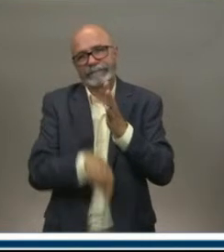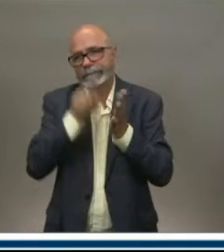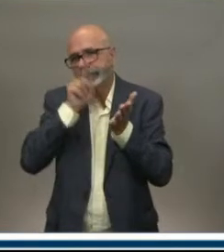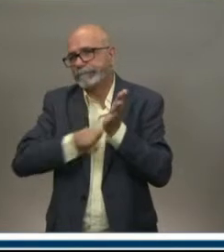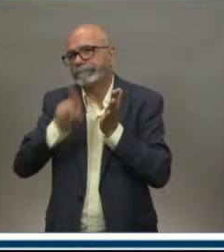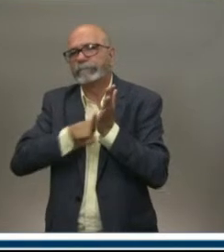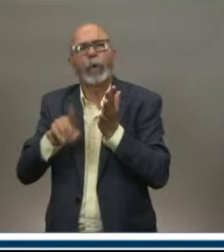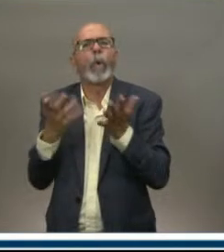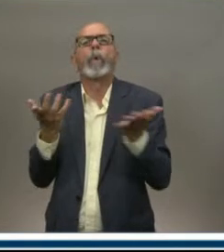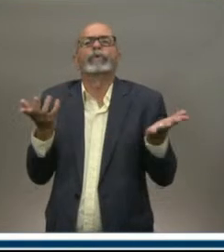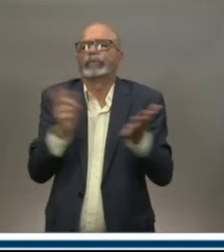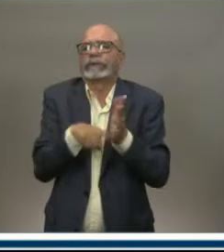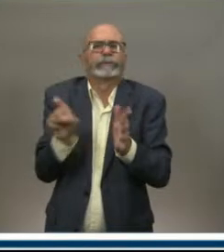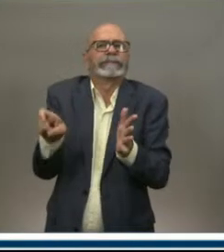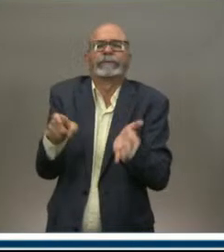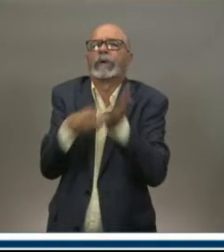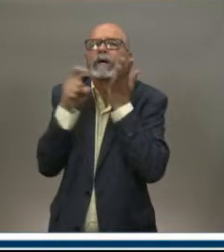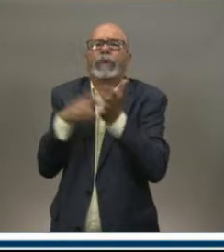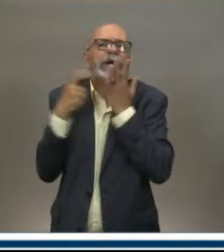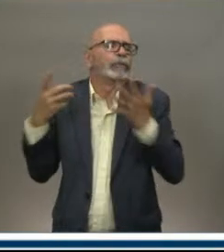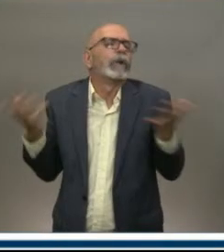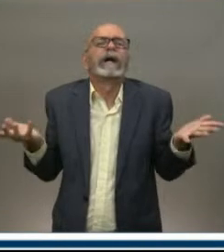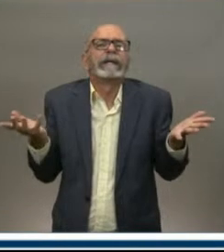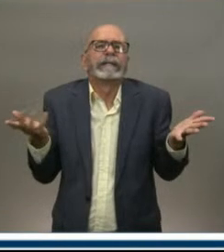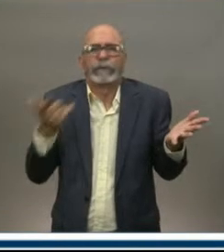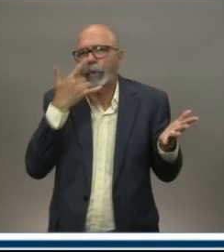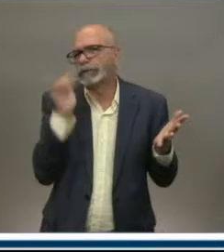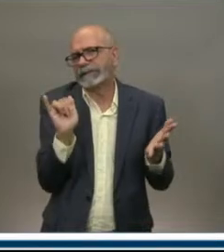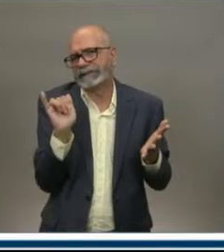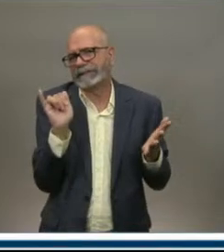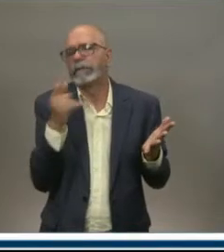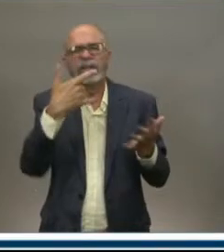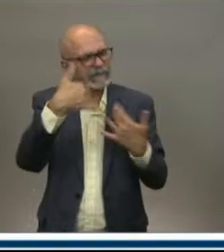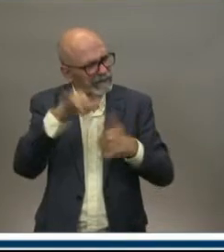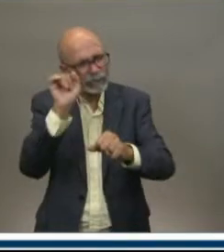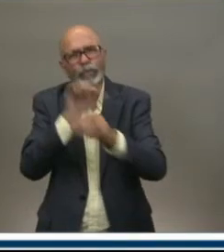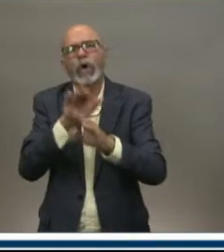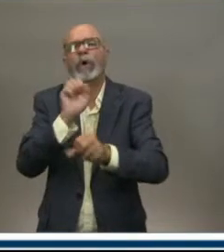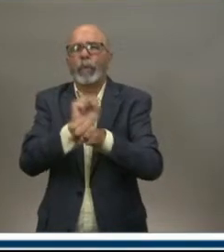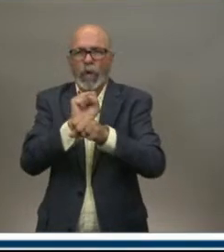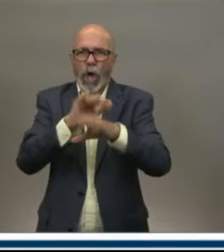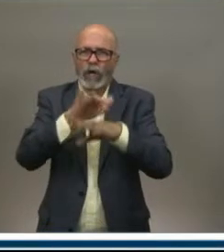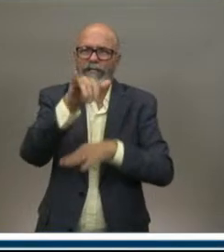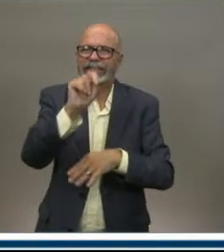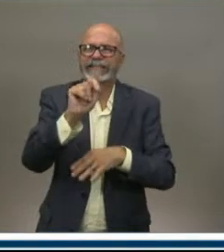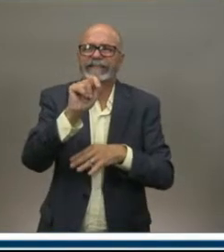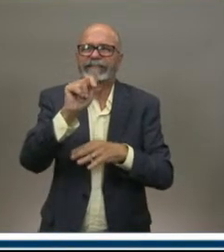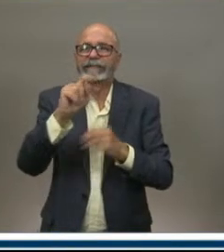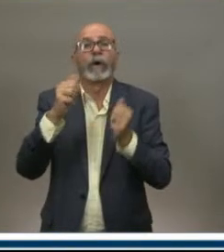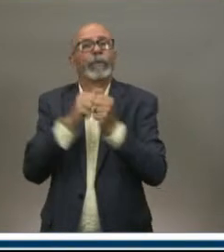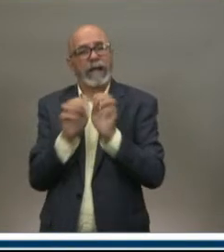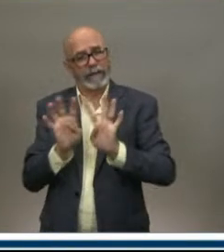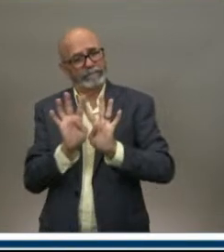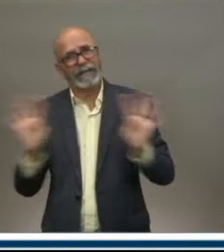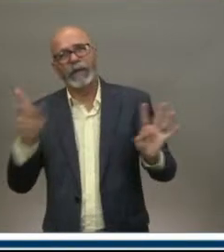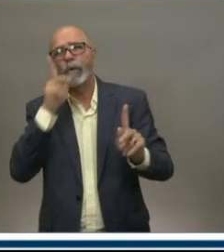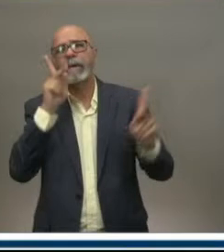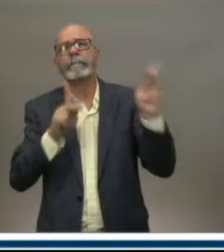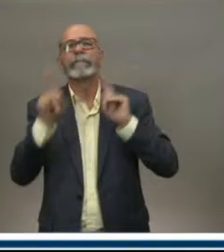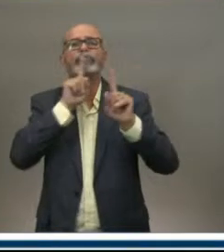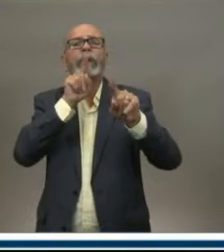be. So we have been working on the basis of that expert panel report with